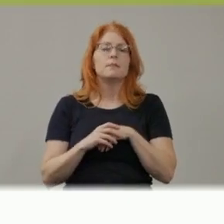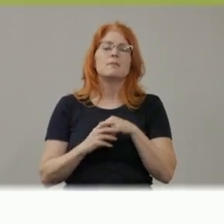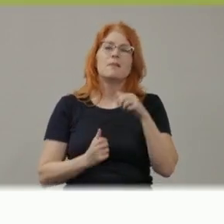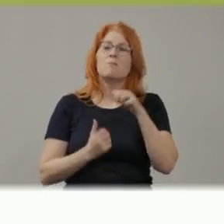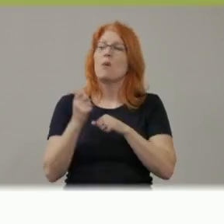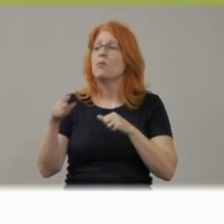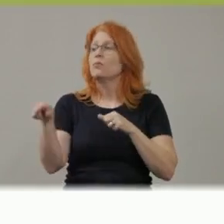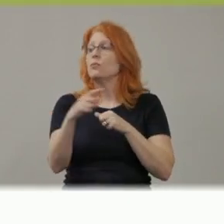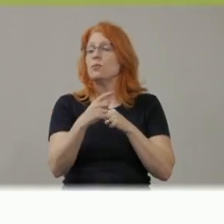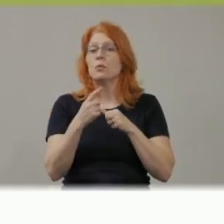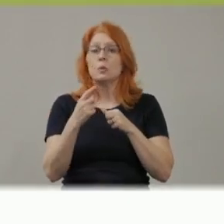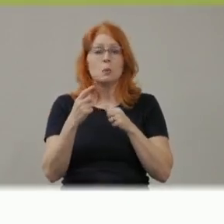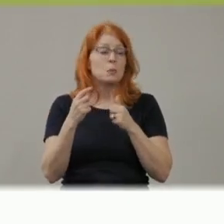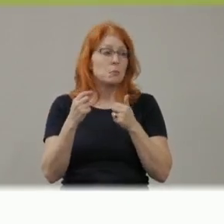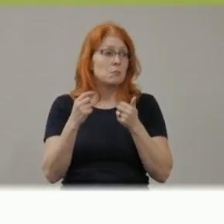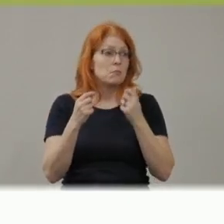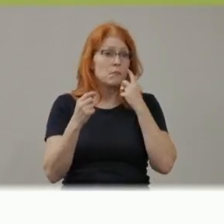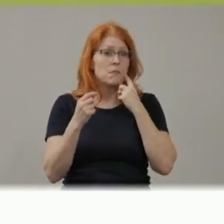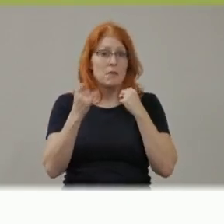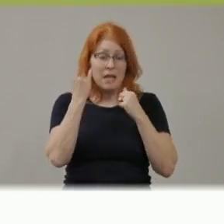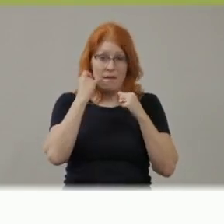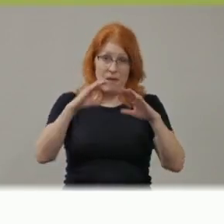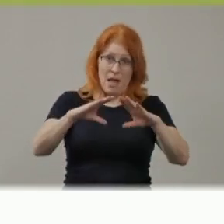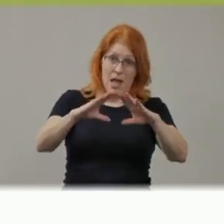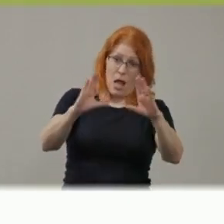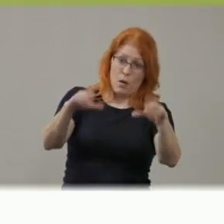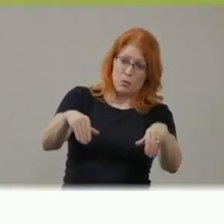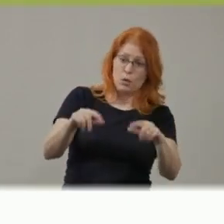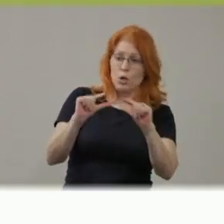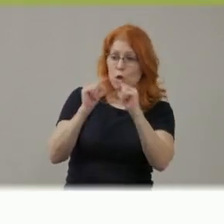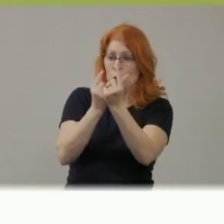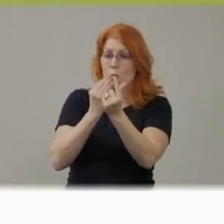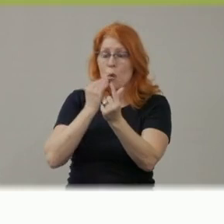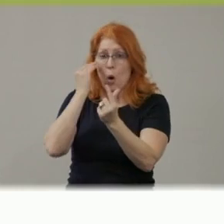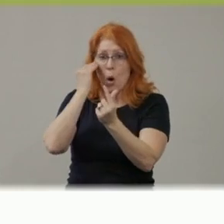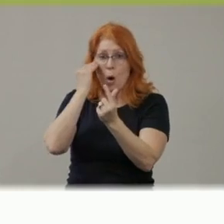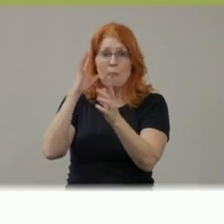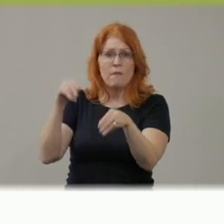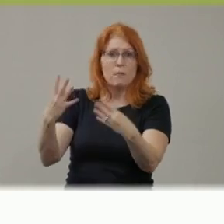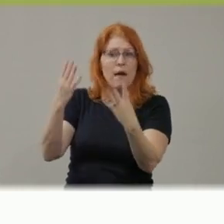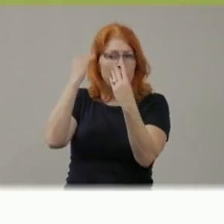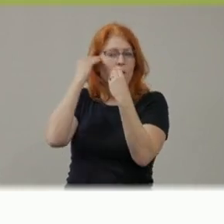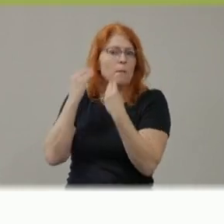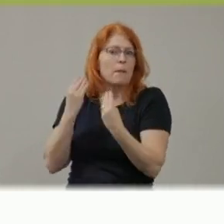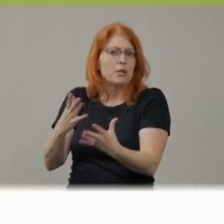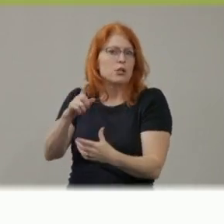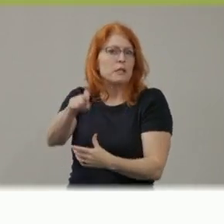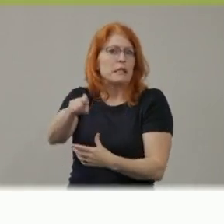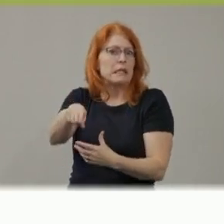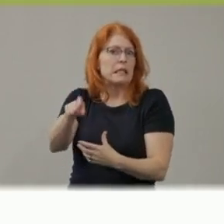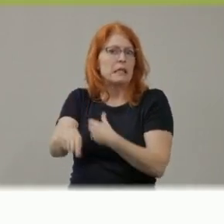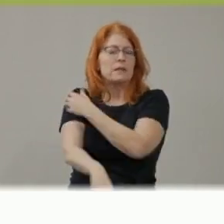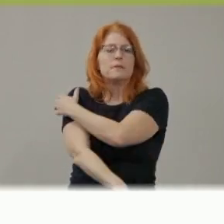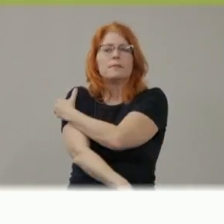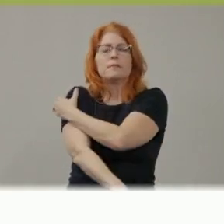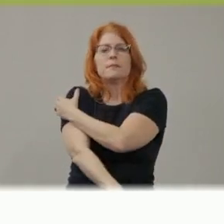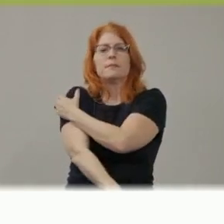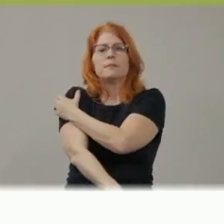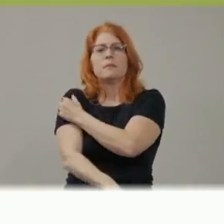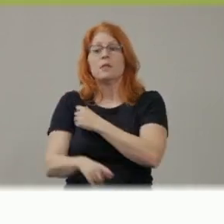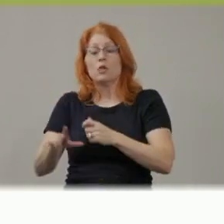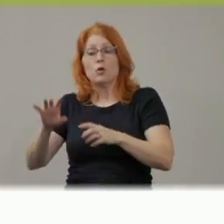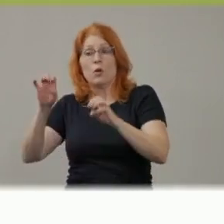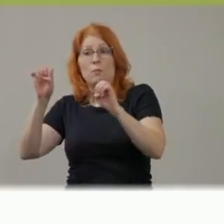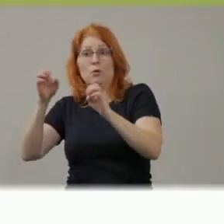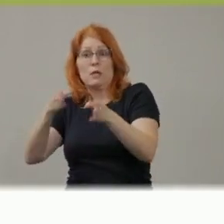of you guys, if you have houses, group homes and stuff, you have to provide that information of your emergency plan to the county.